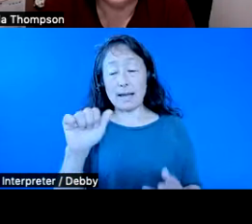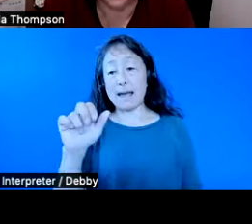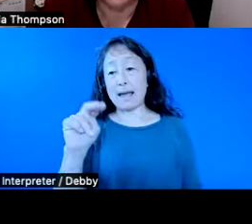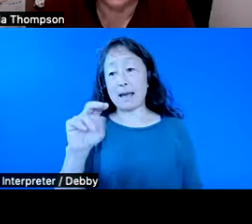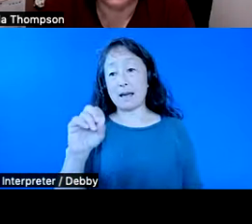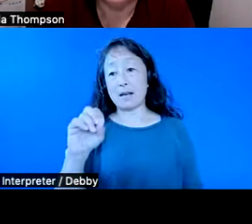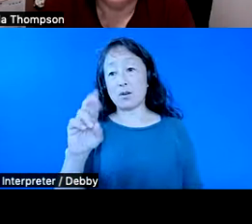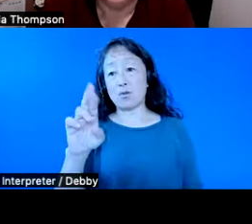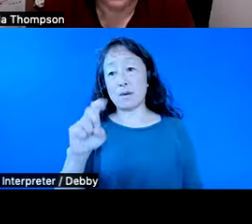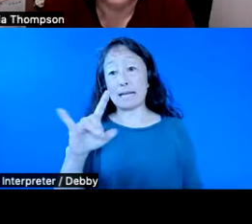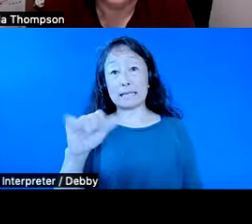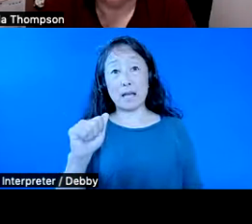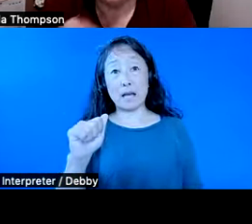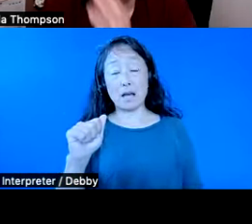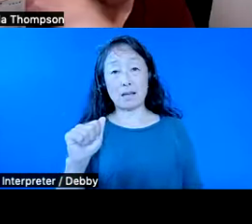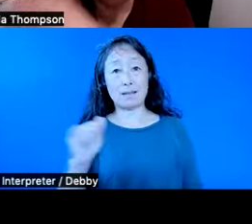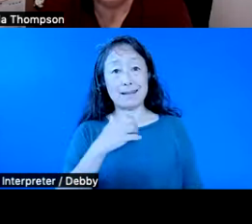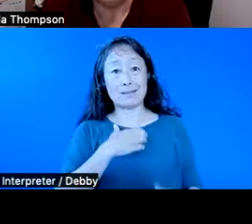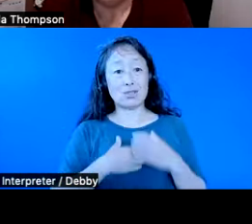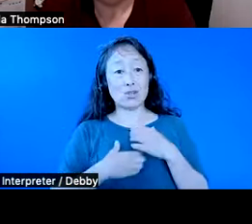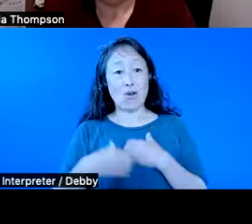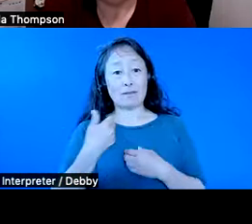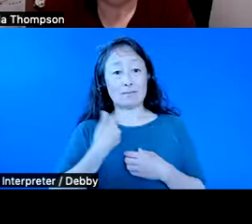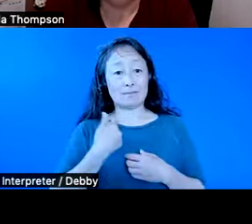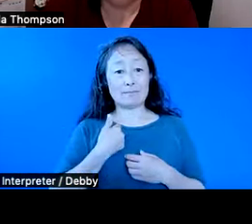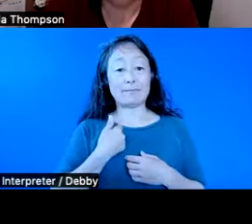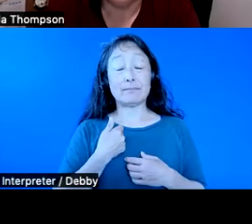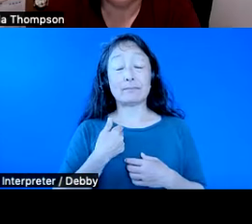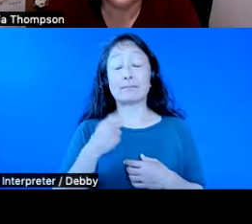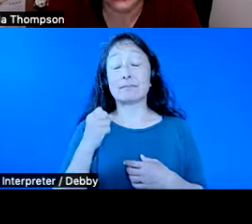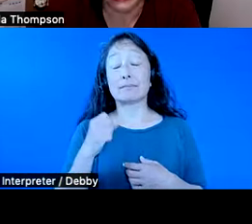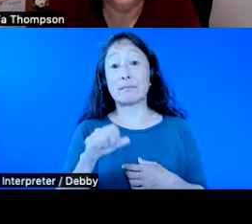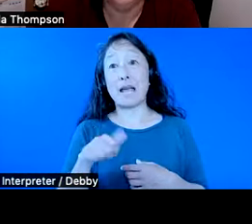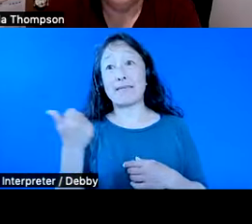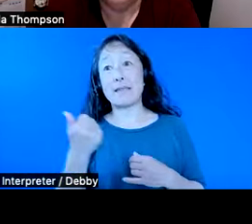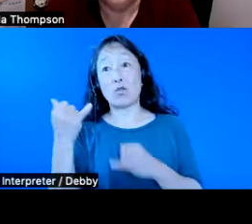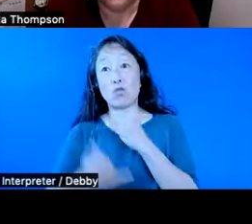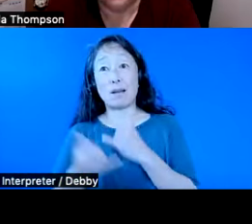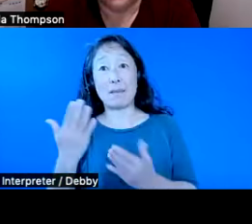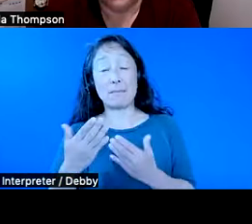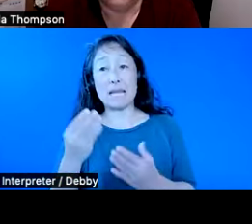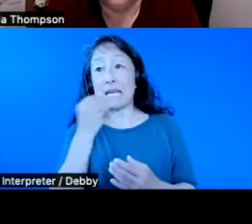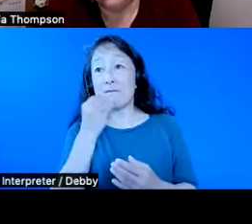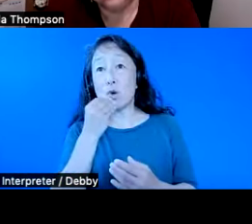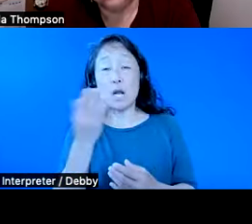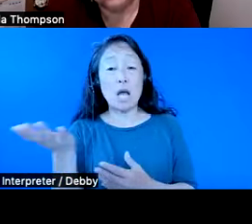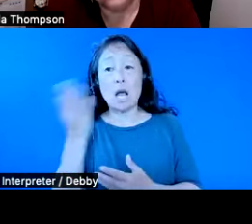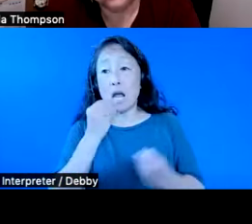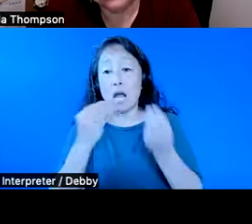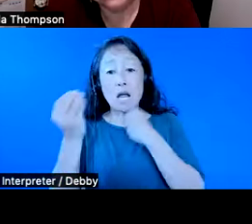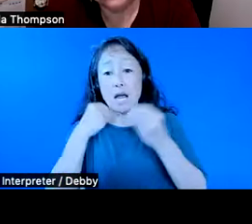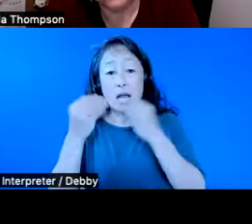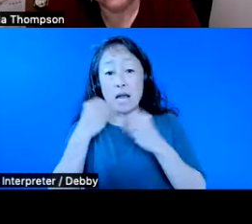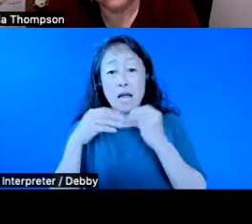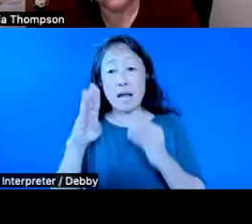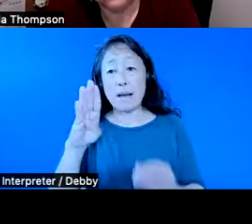like starving. And then on the other end is somebody who is binge eating. And then